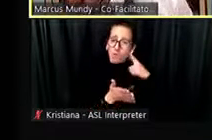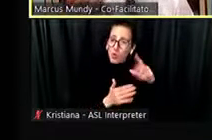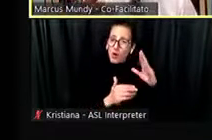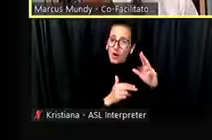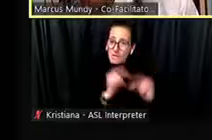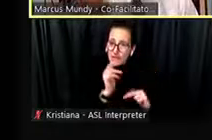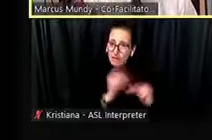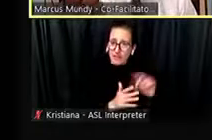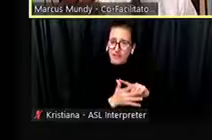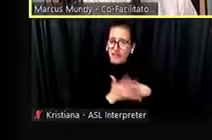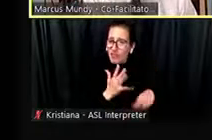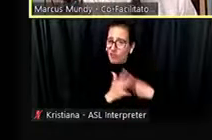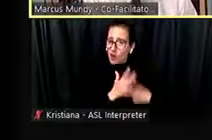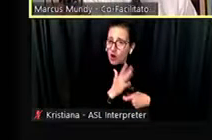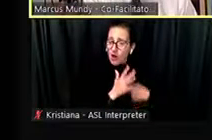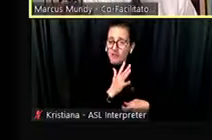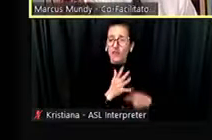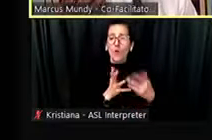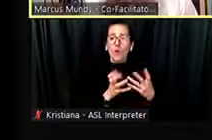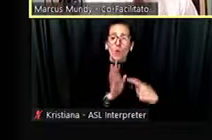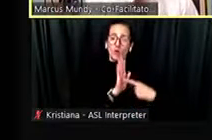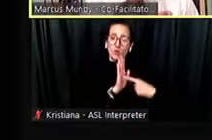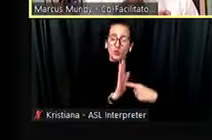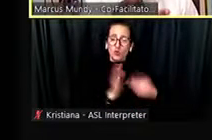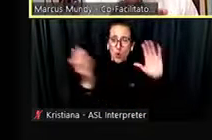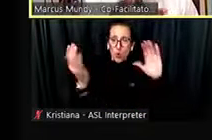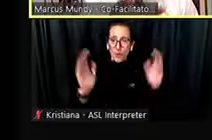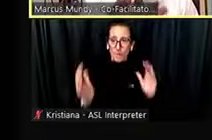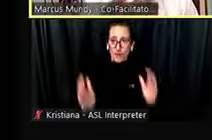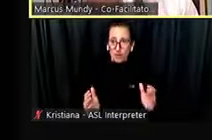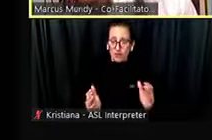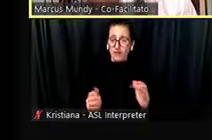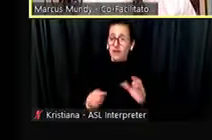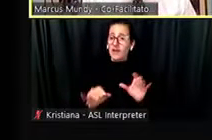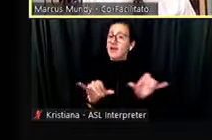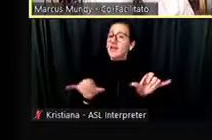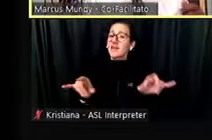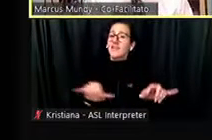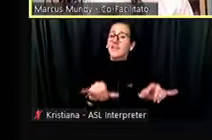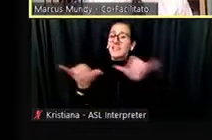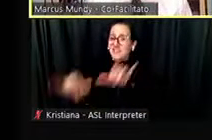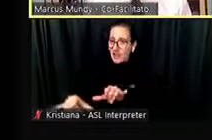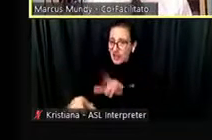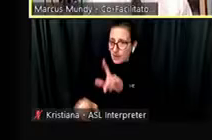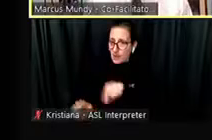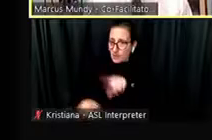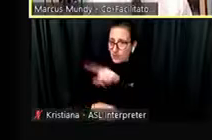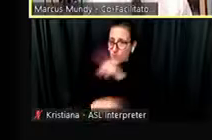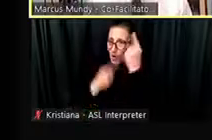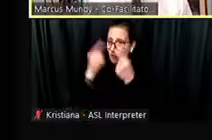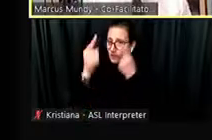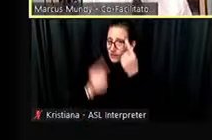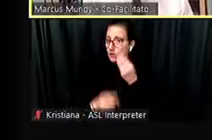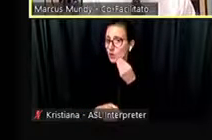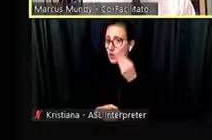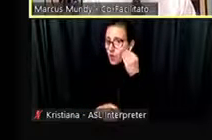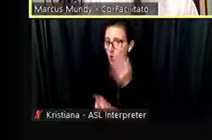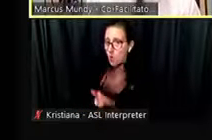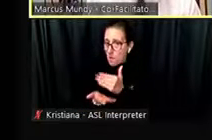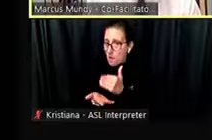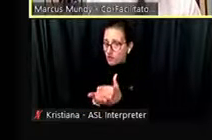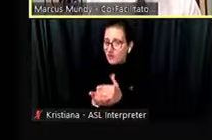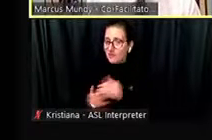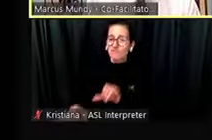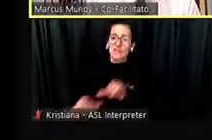to let you know that the very things you're considering, the county is considering, and how you slice up the pie is really going to